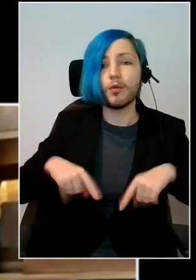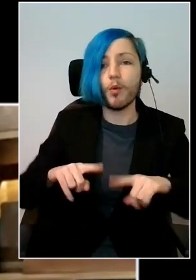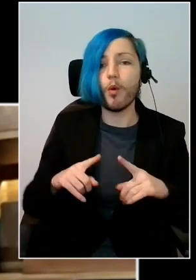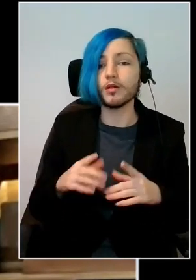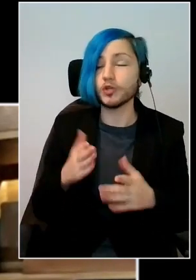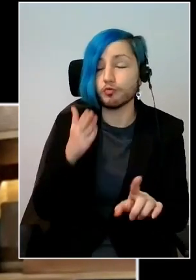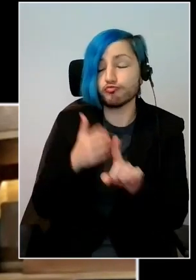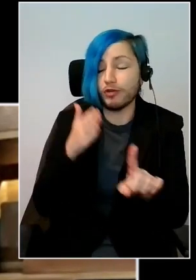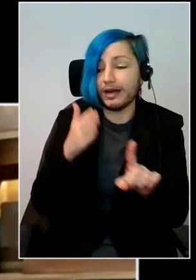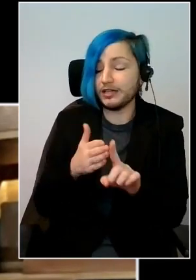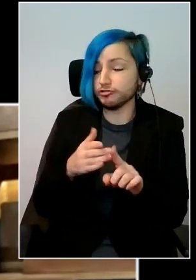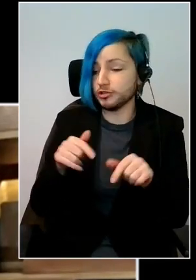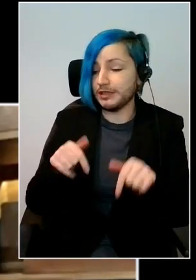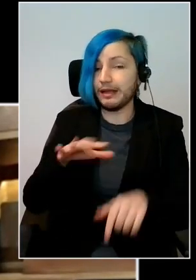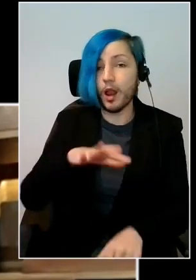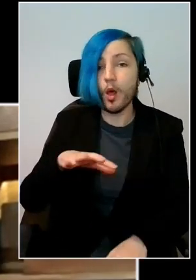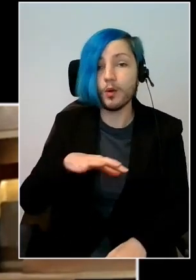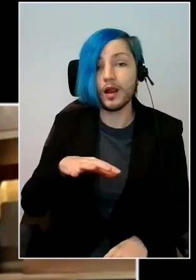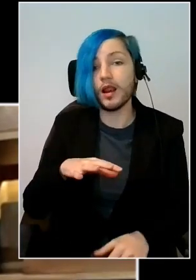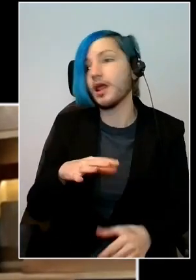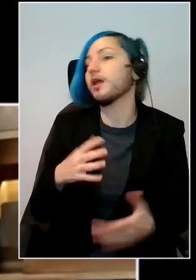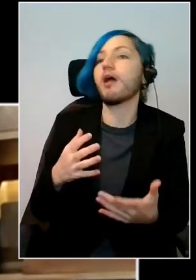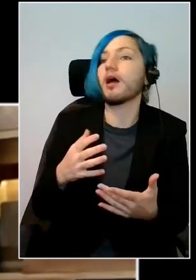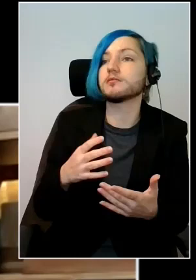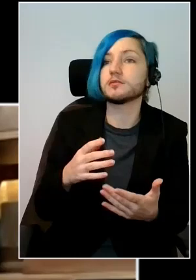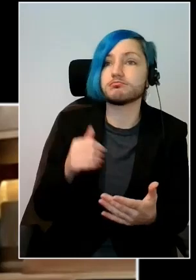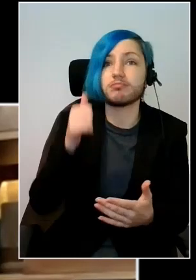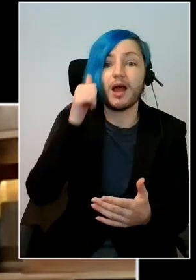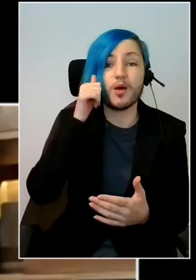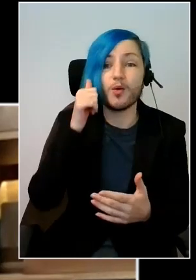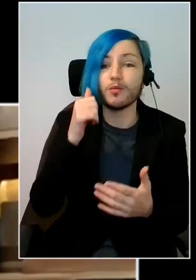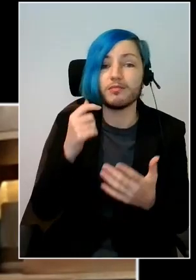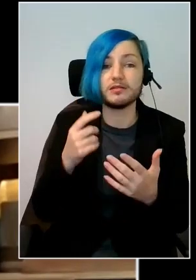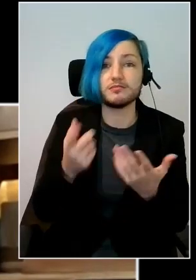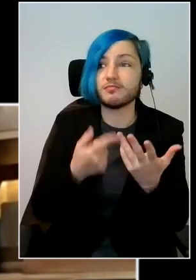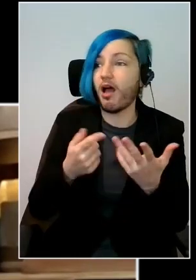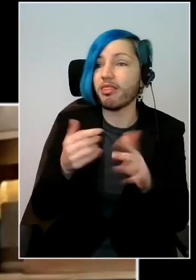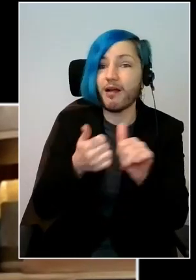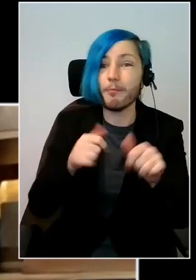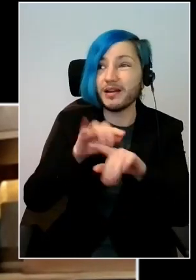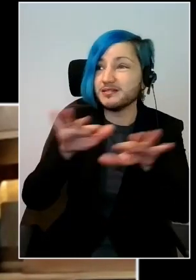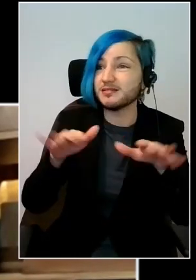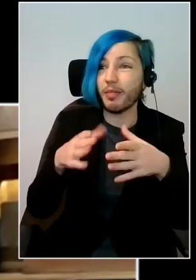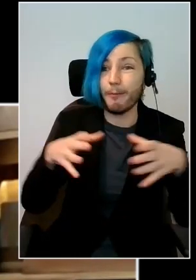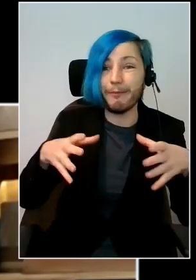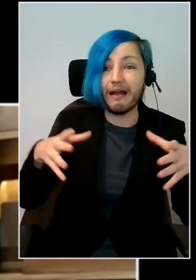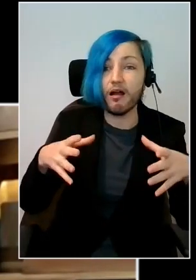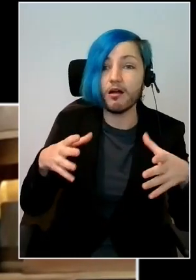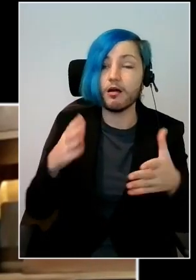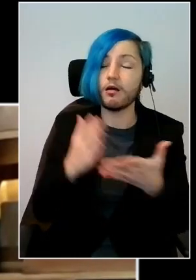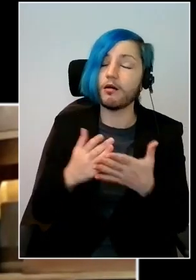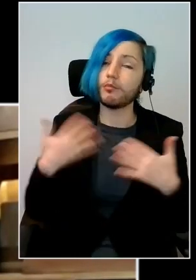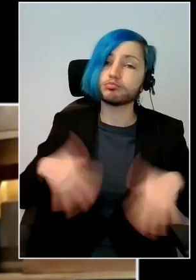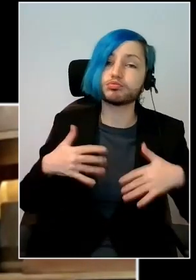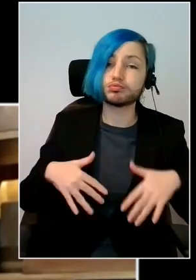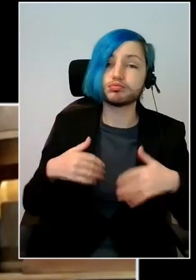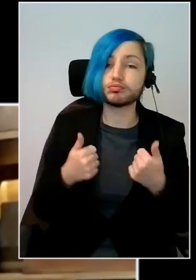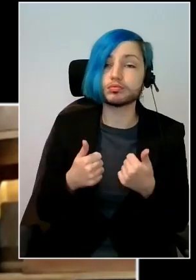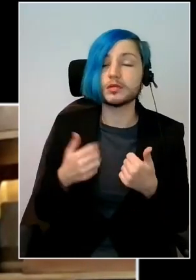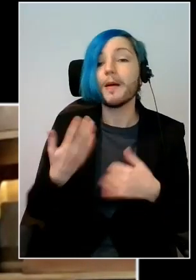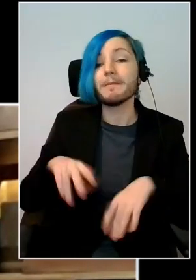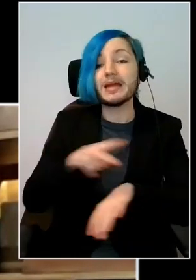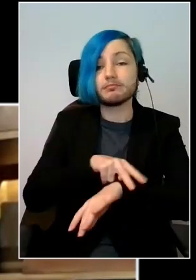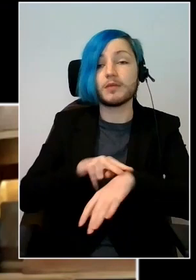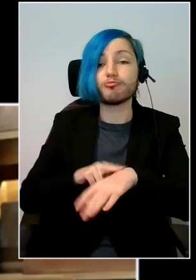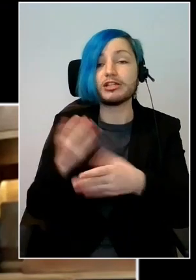locally against presumably far larger firms is fantastic. We've had apprentices with our company